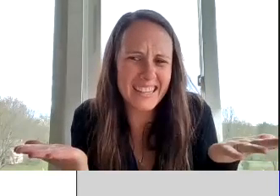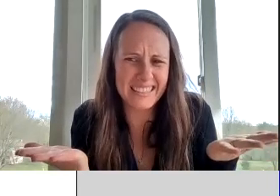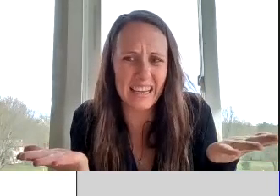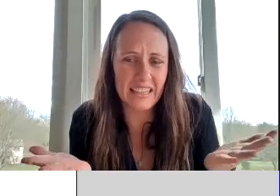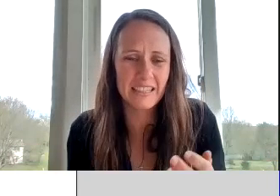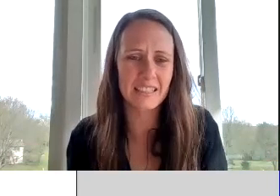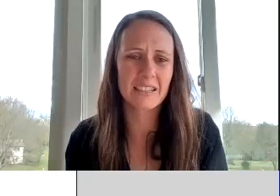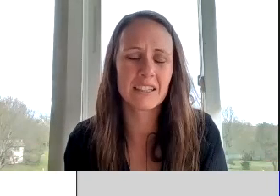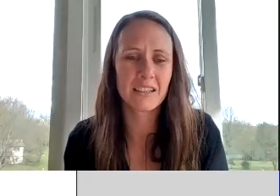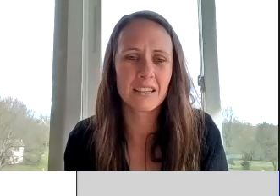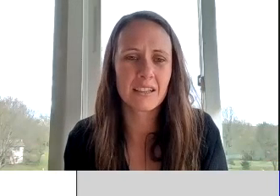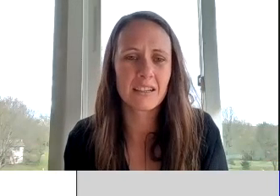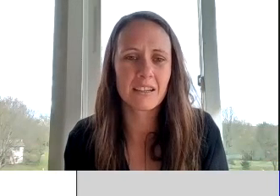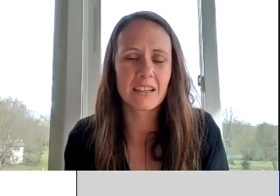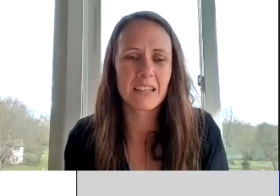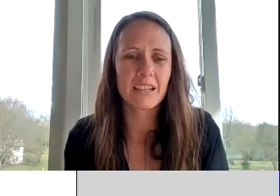Where is he?